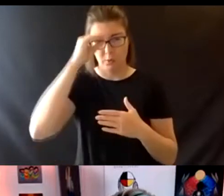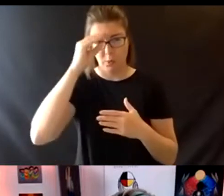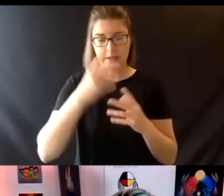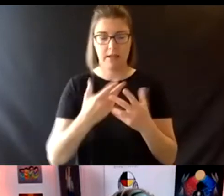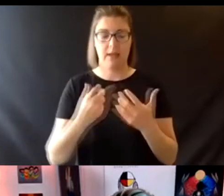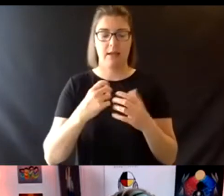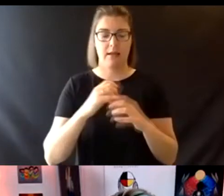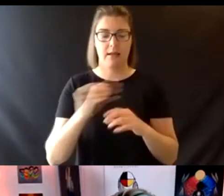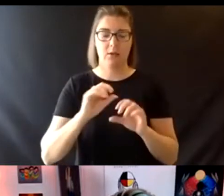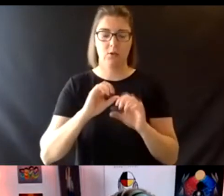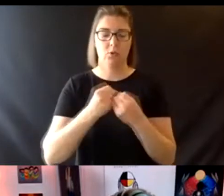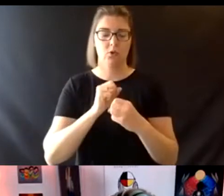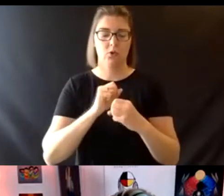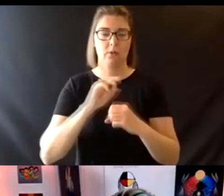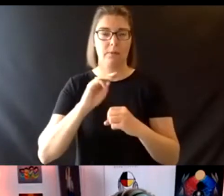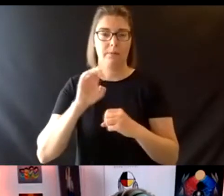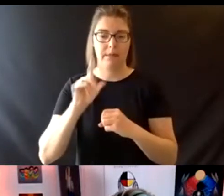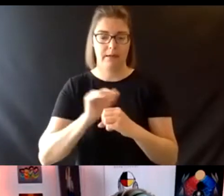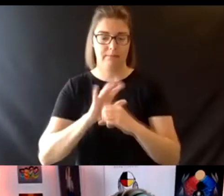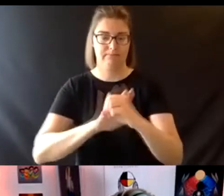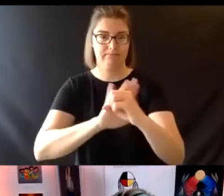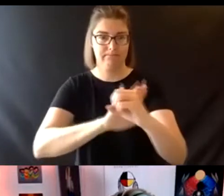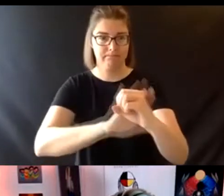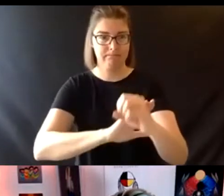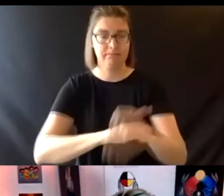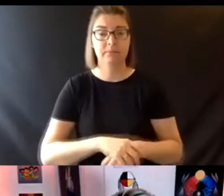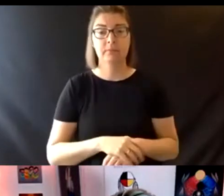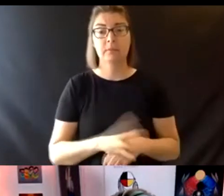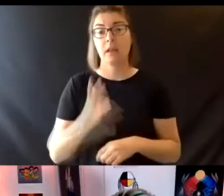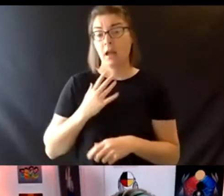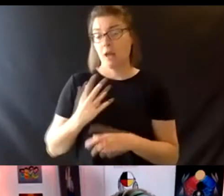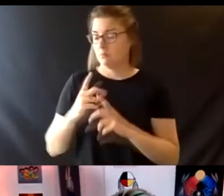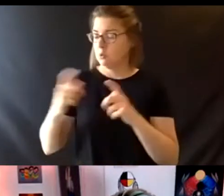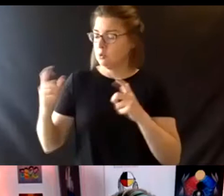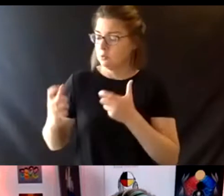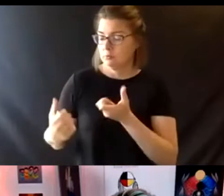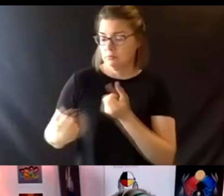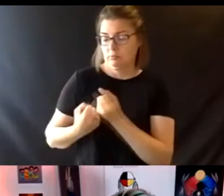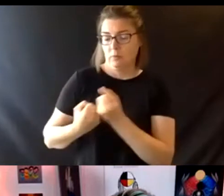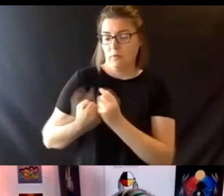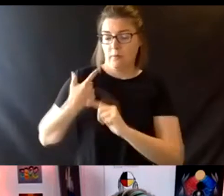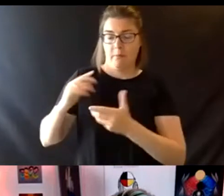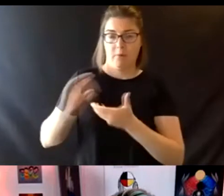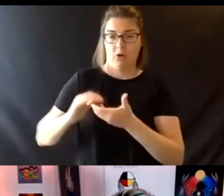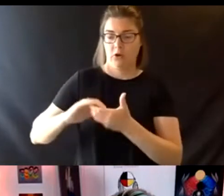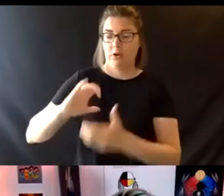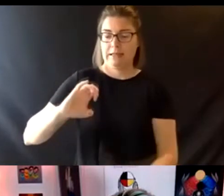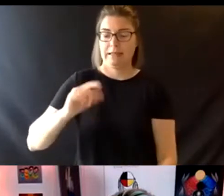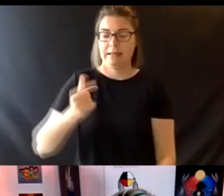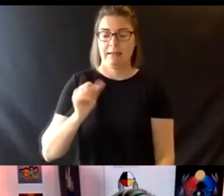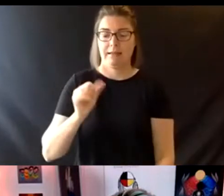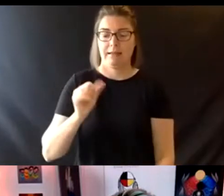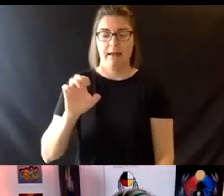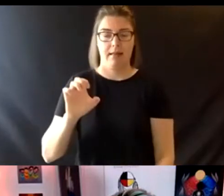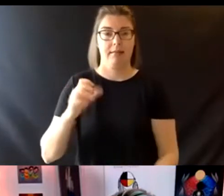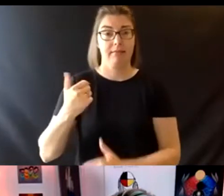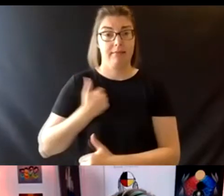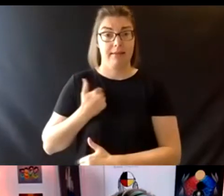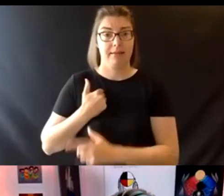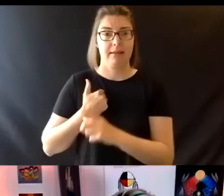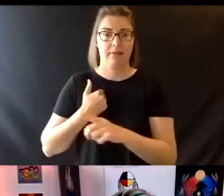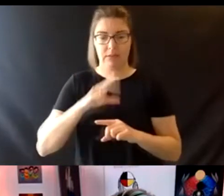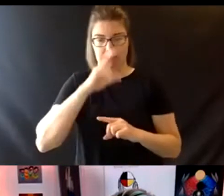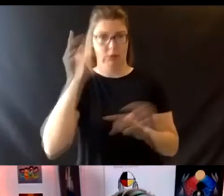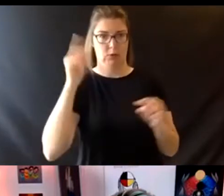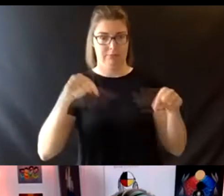campaigns. With enormous support from our partner EGAL Canada, we are able to implement this unique